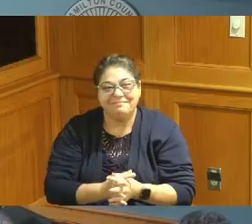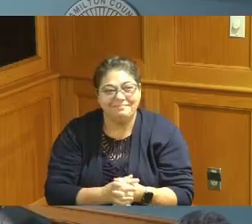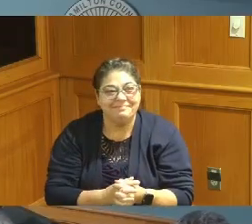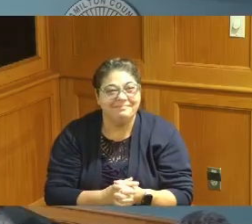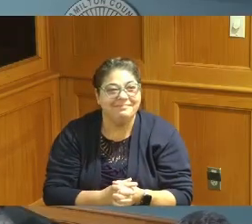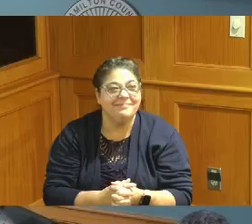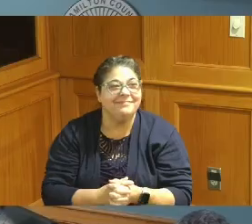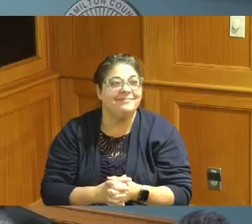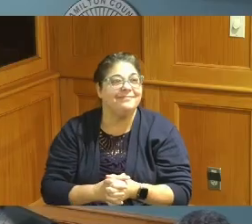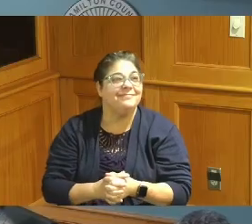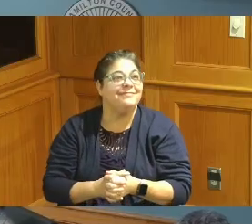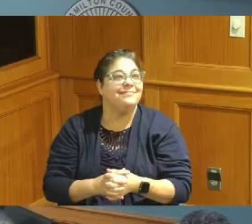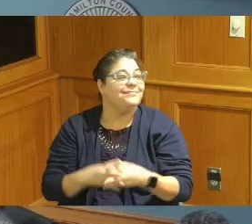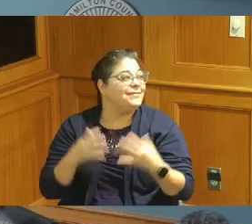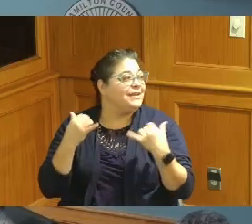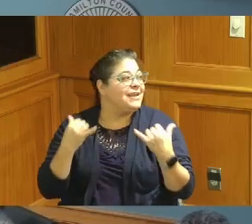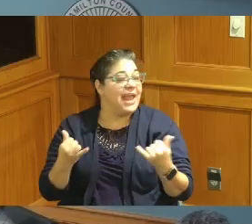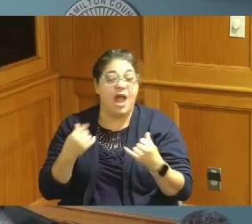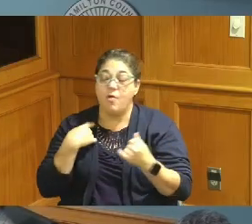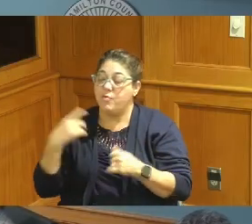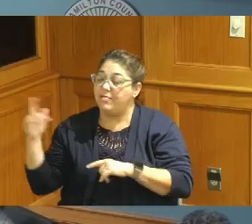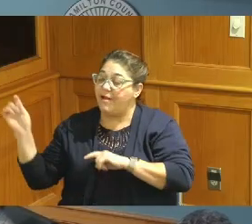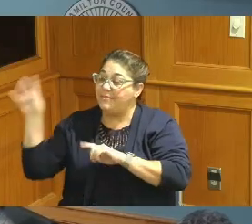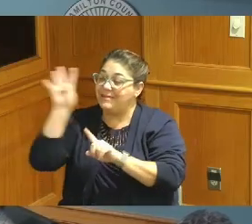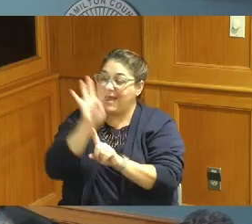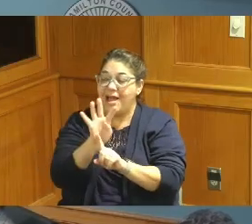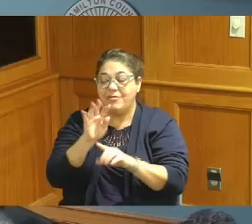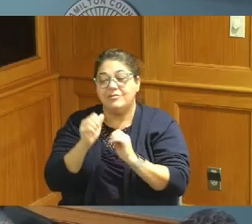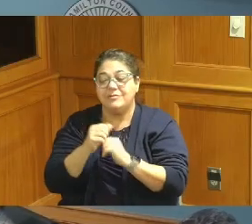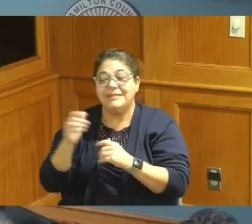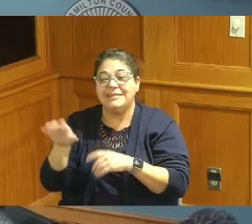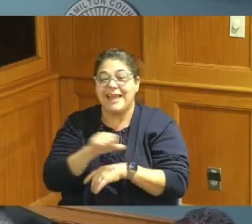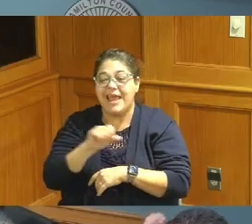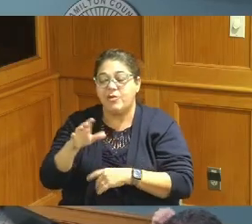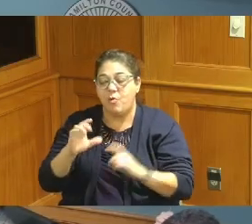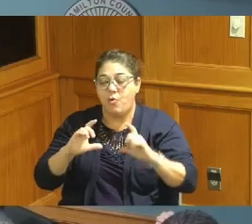We're gonna come around and take photos. Please bring your award